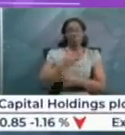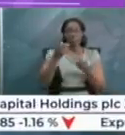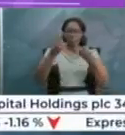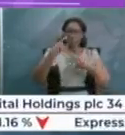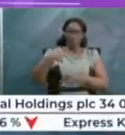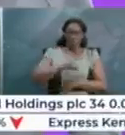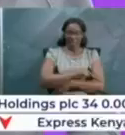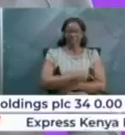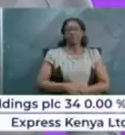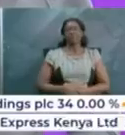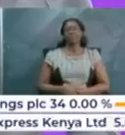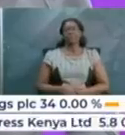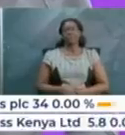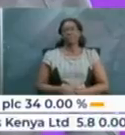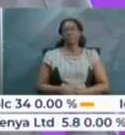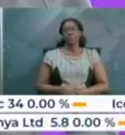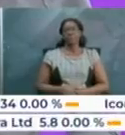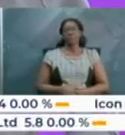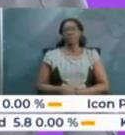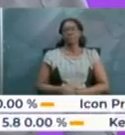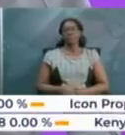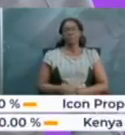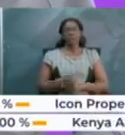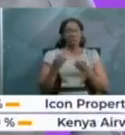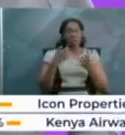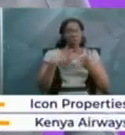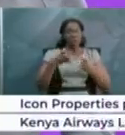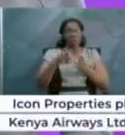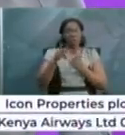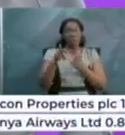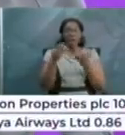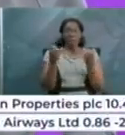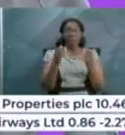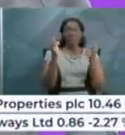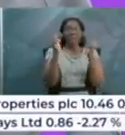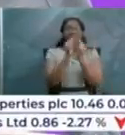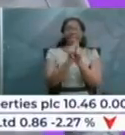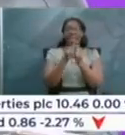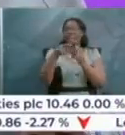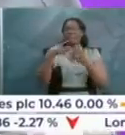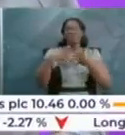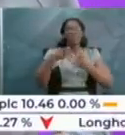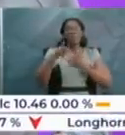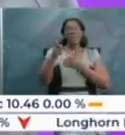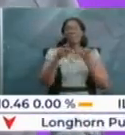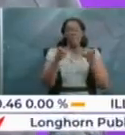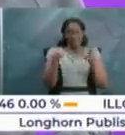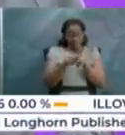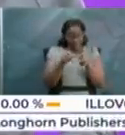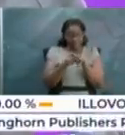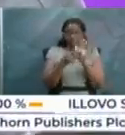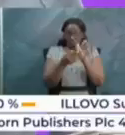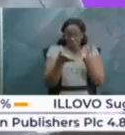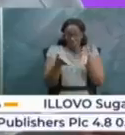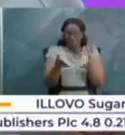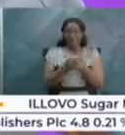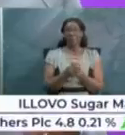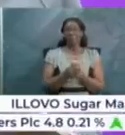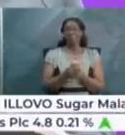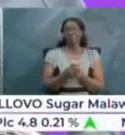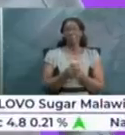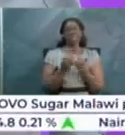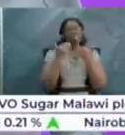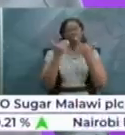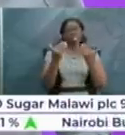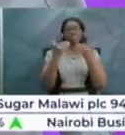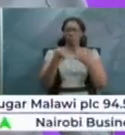know. Do you know how many have gone so far? How many? Share with me. 10. Wow. You see, guys, 10 on this show. Big deal right now. Like, thank you